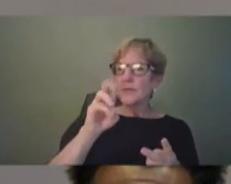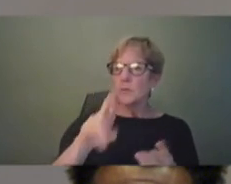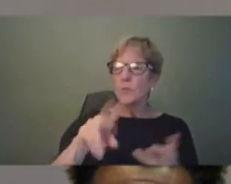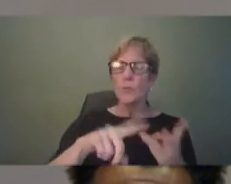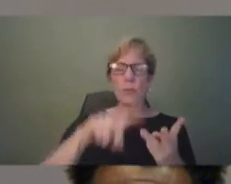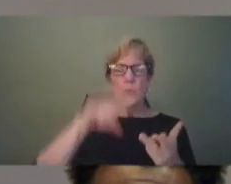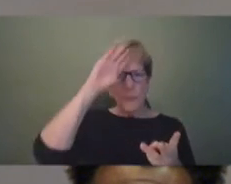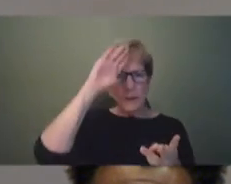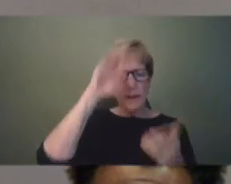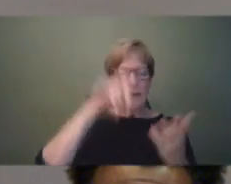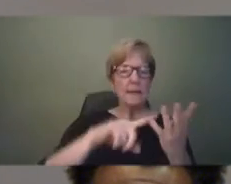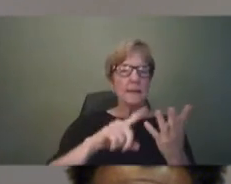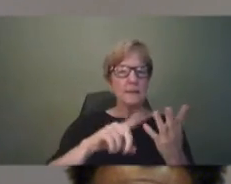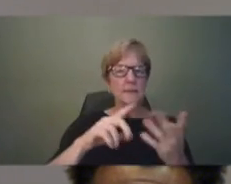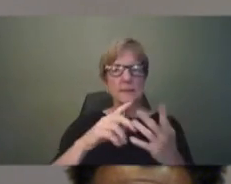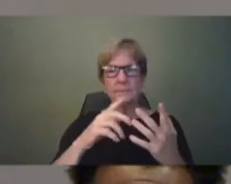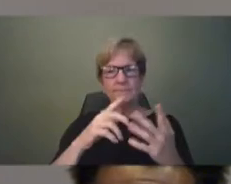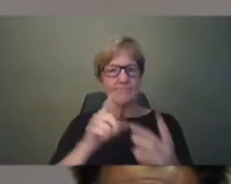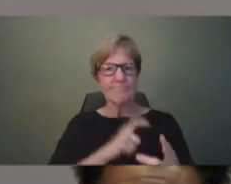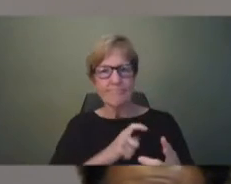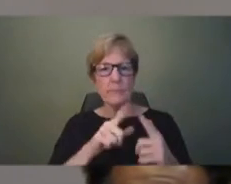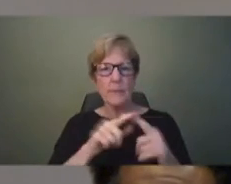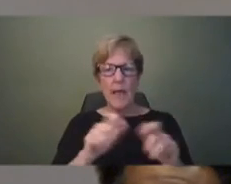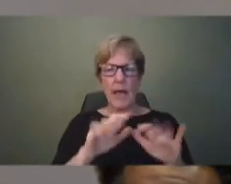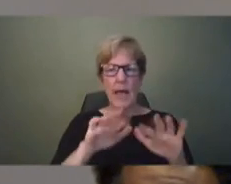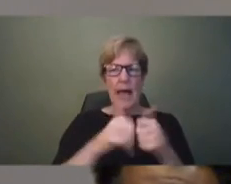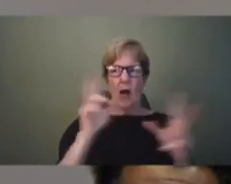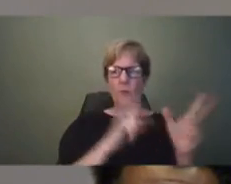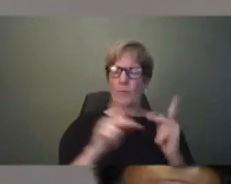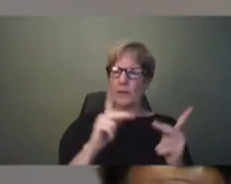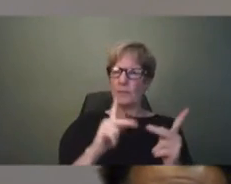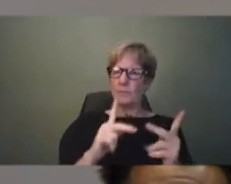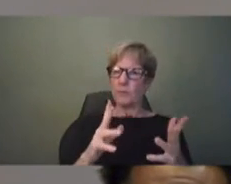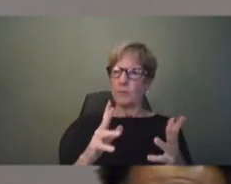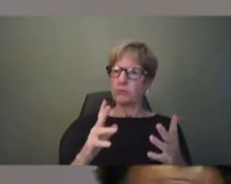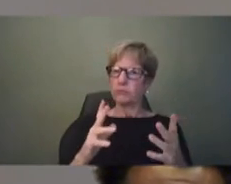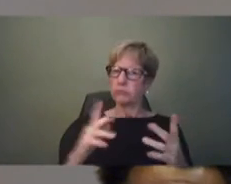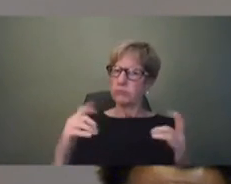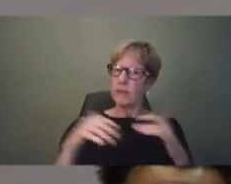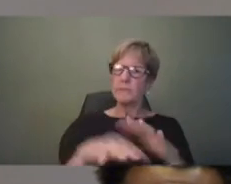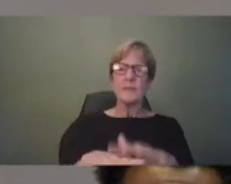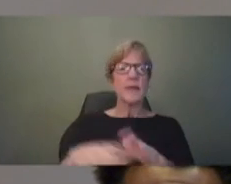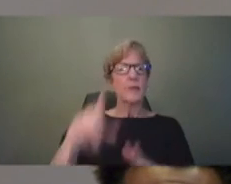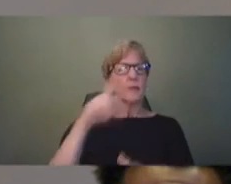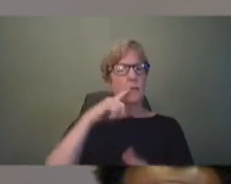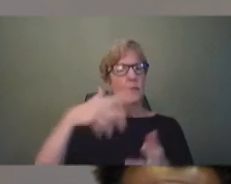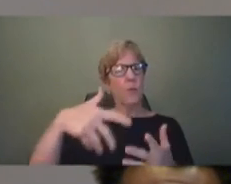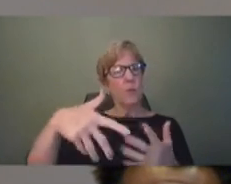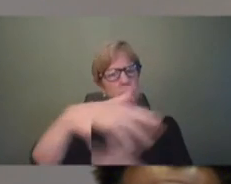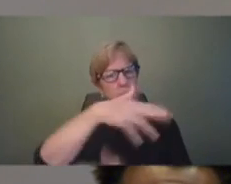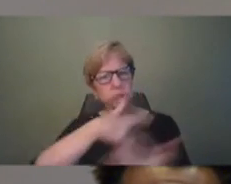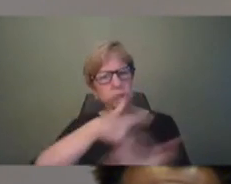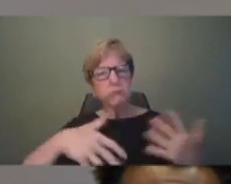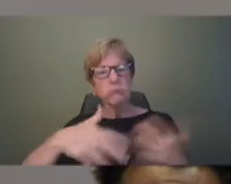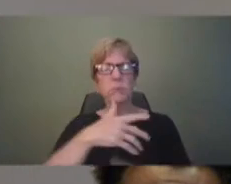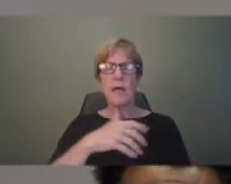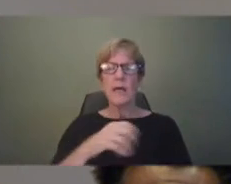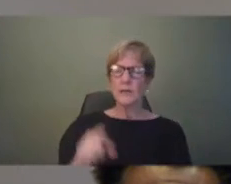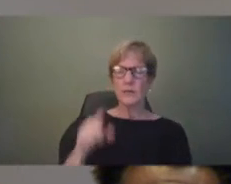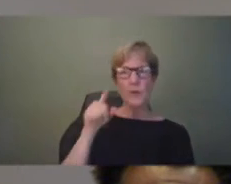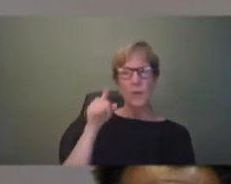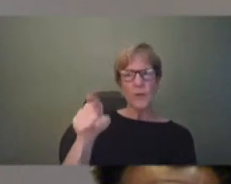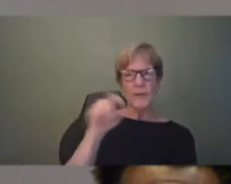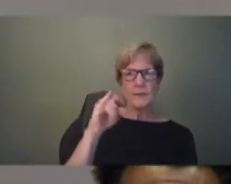and how the neighborhood comes together um for uh the walkability so this and I think that